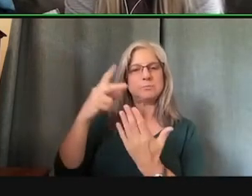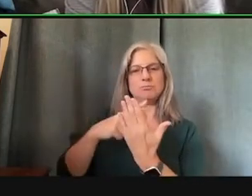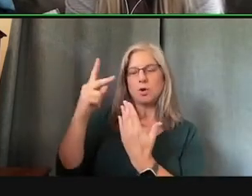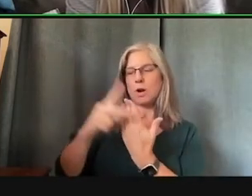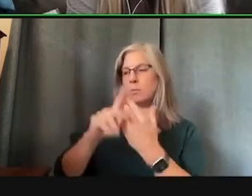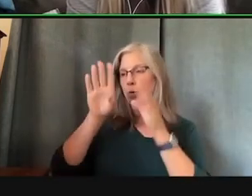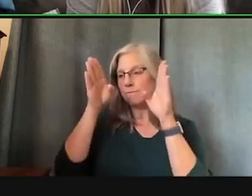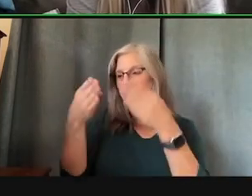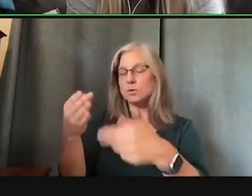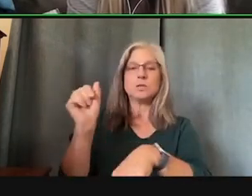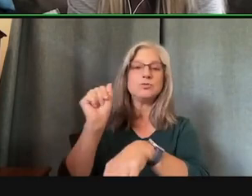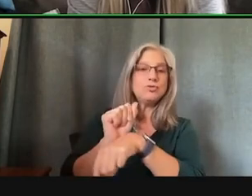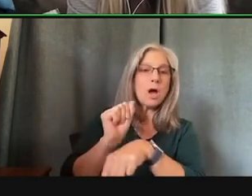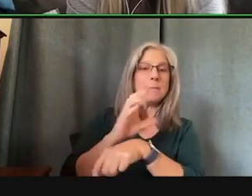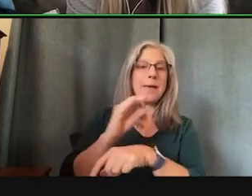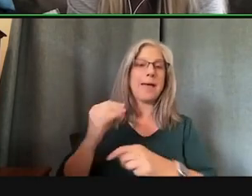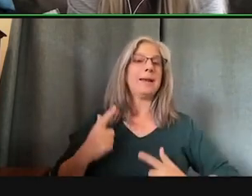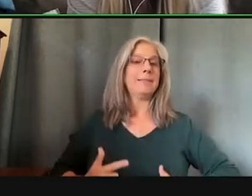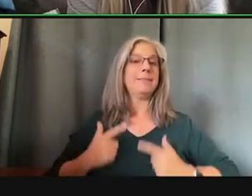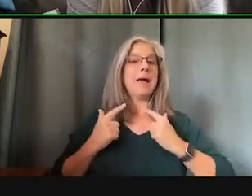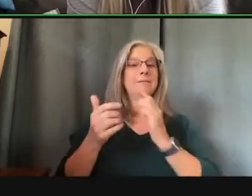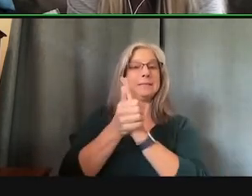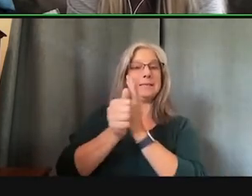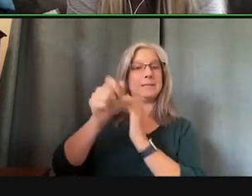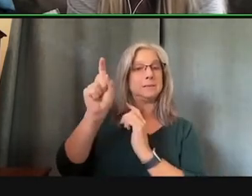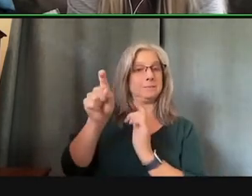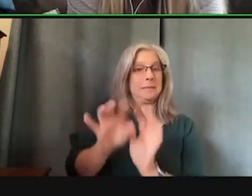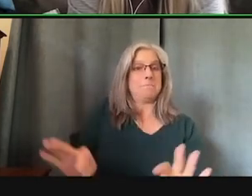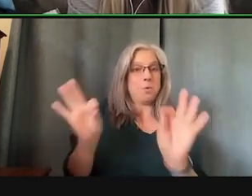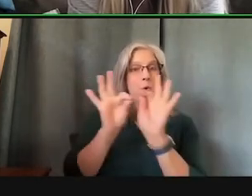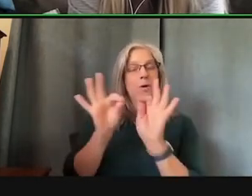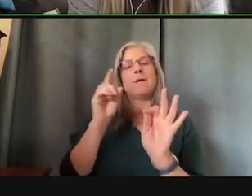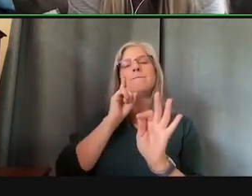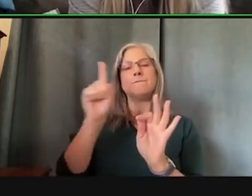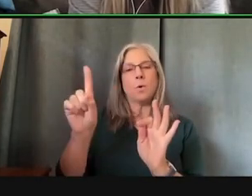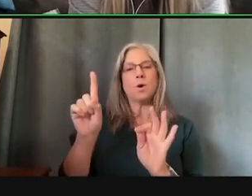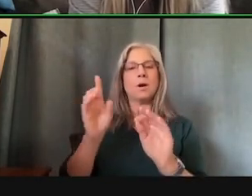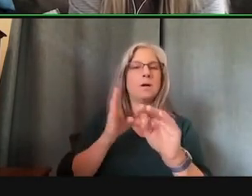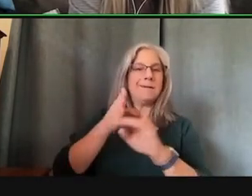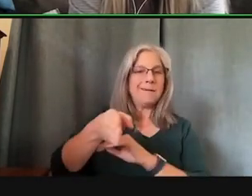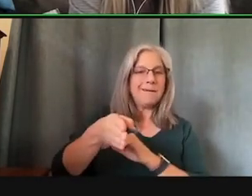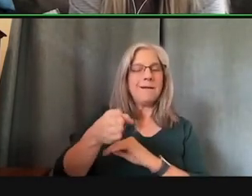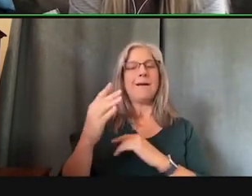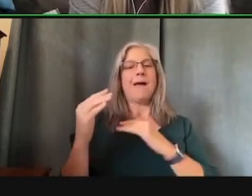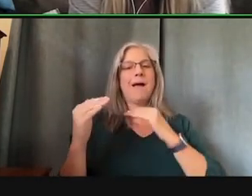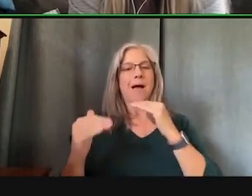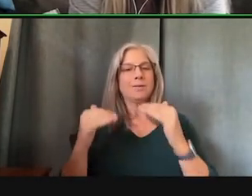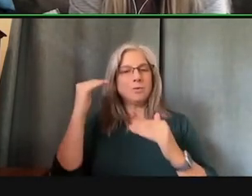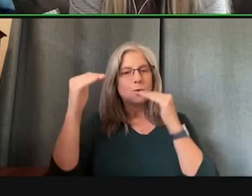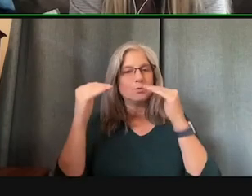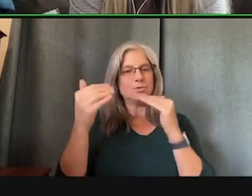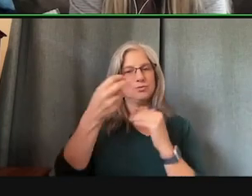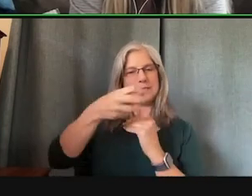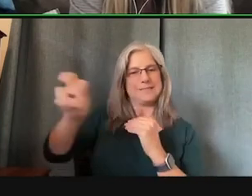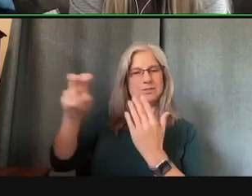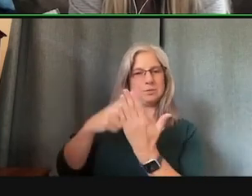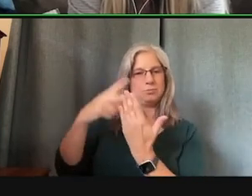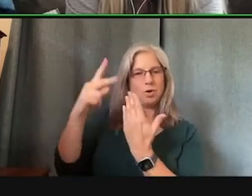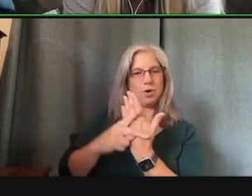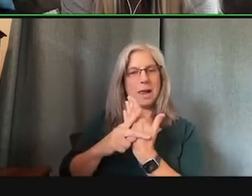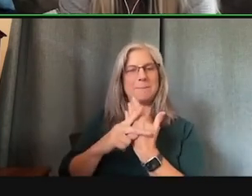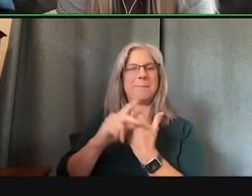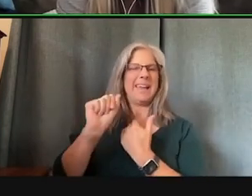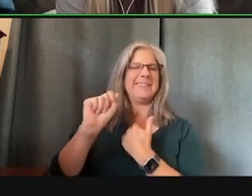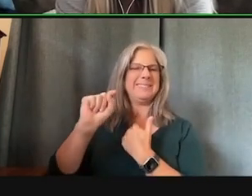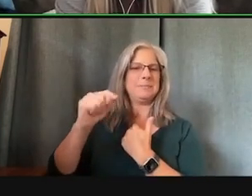skills and life skills necessary for post-ATP or adult transition program living and